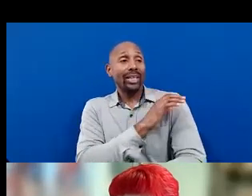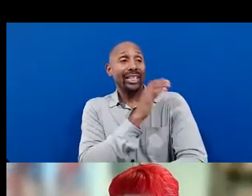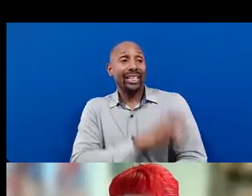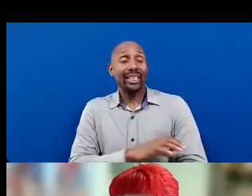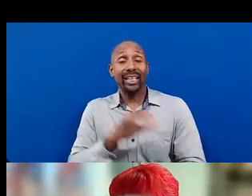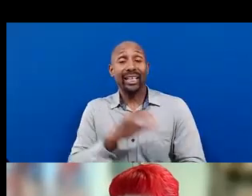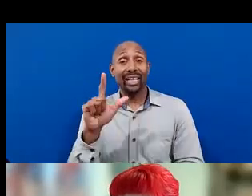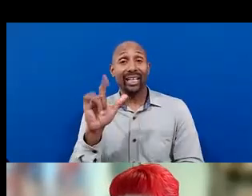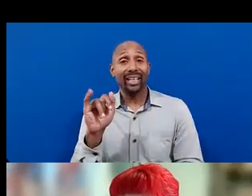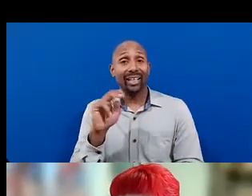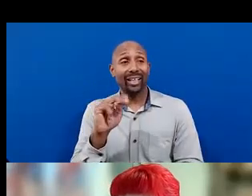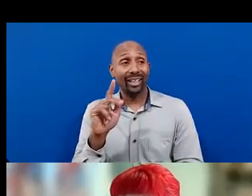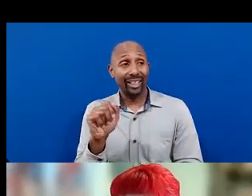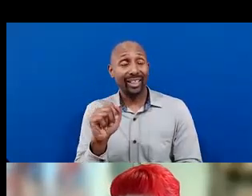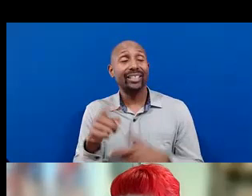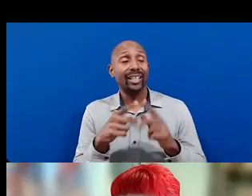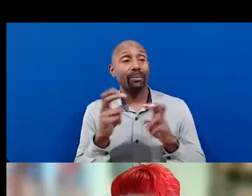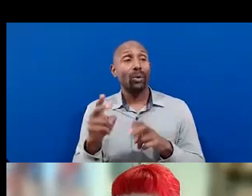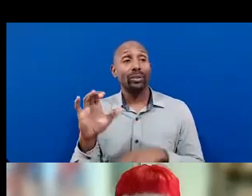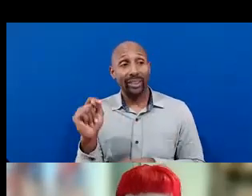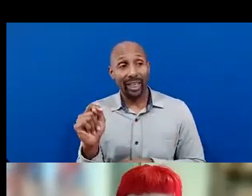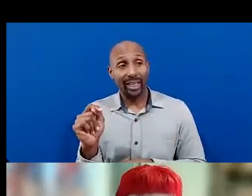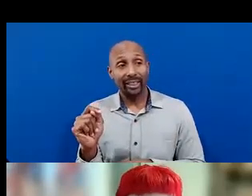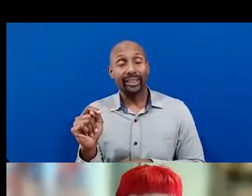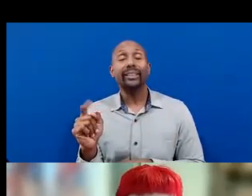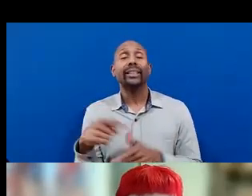way folks